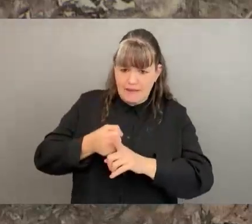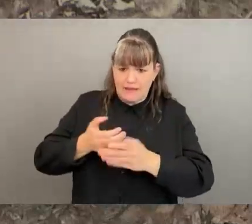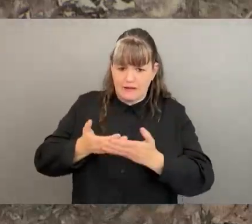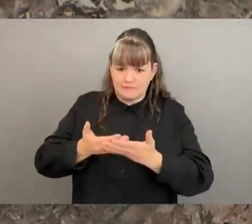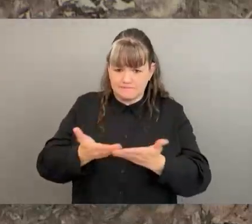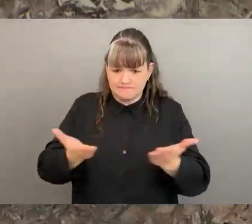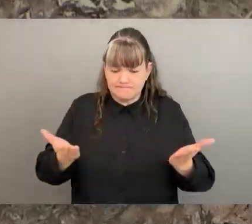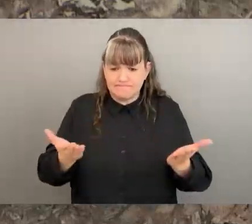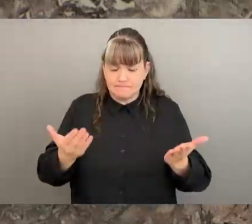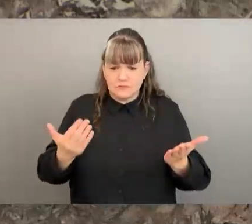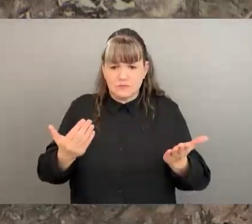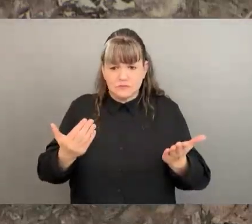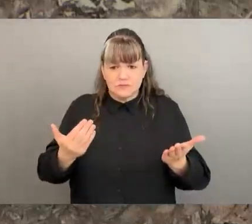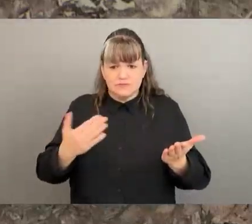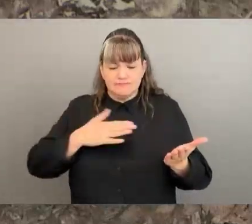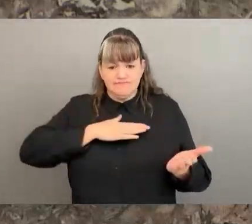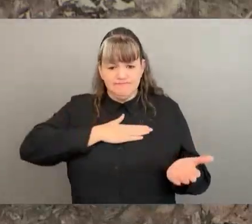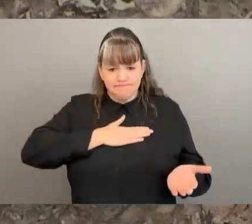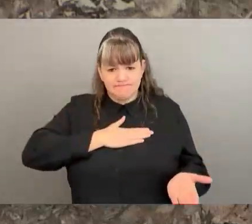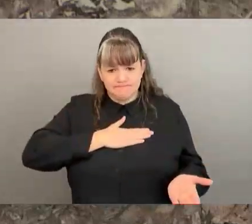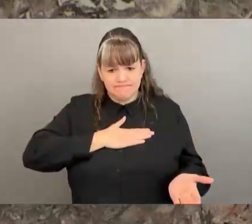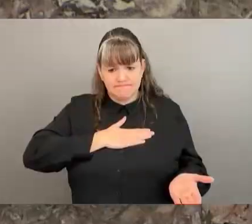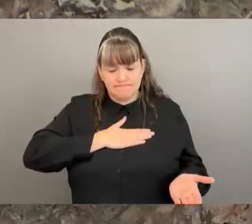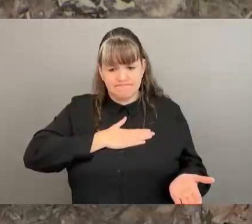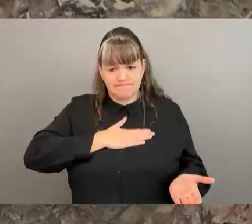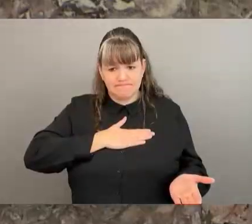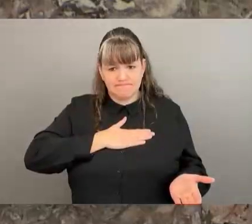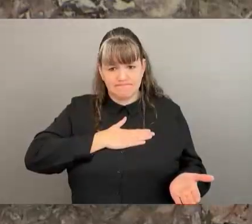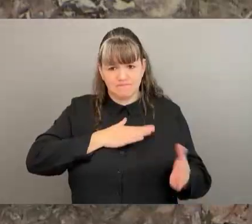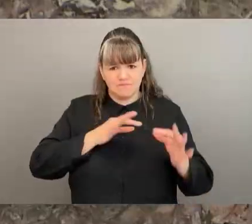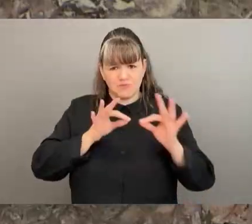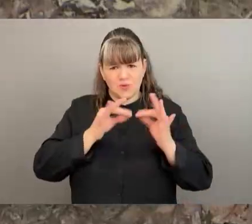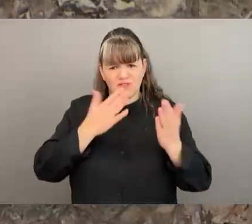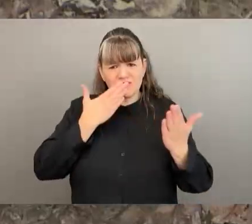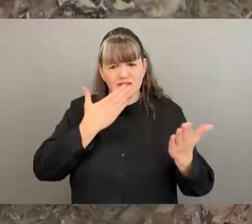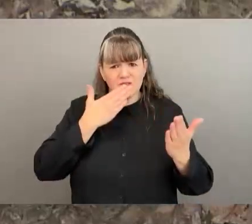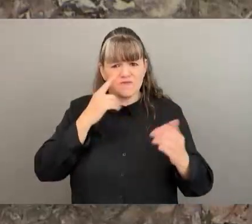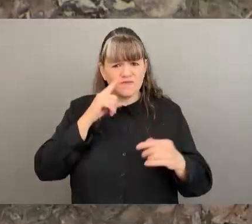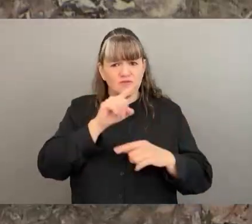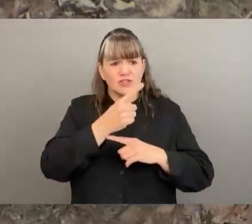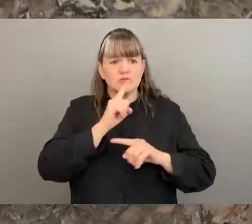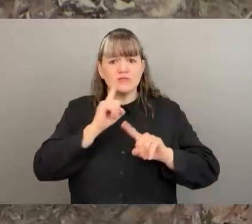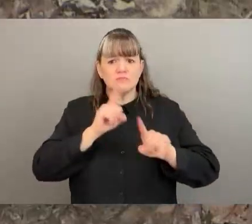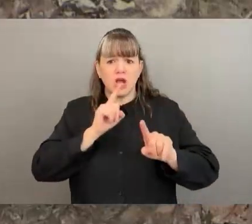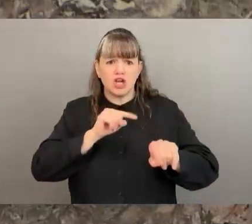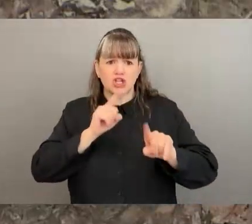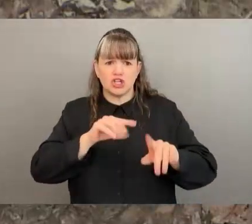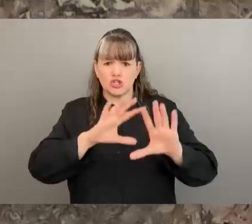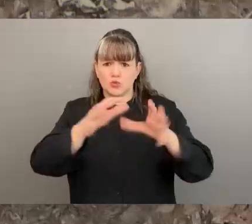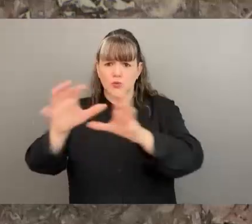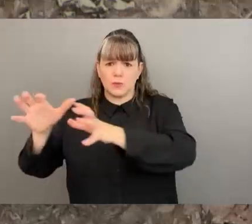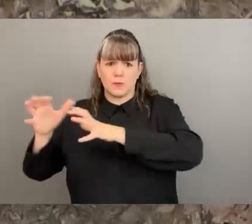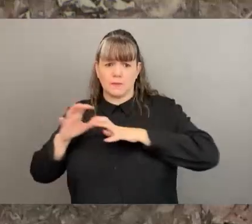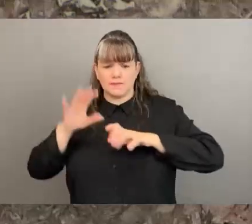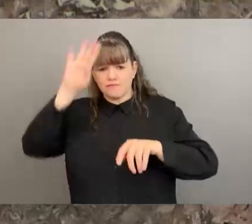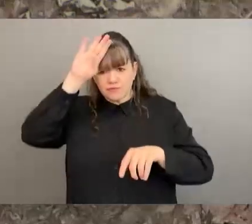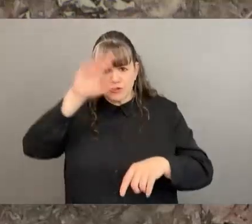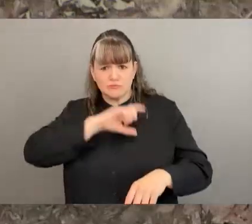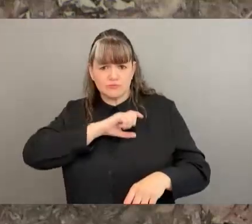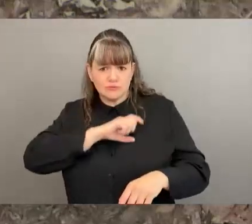and to thank all of the first responders, the healthcare workers, mental health counselors, everybody who is active in this